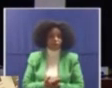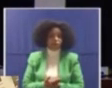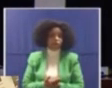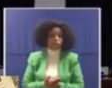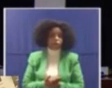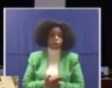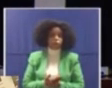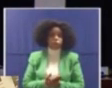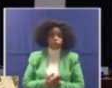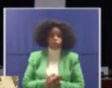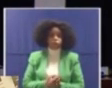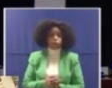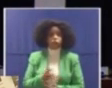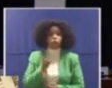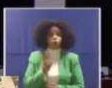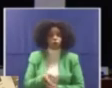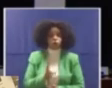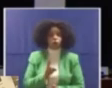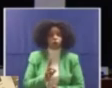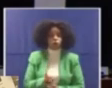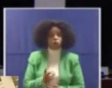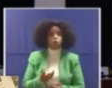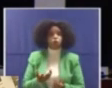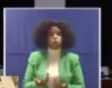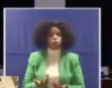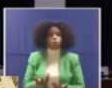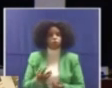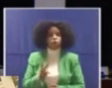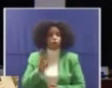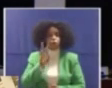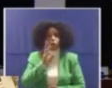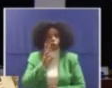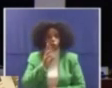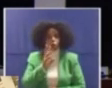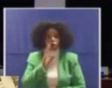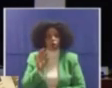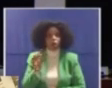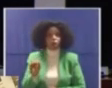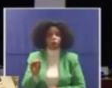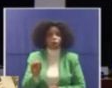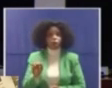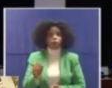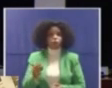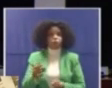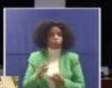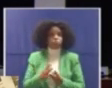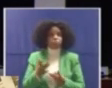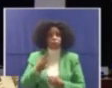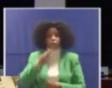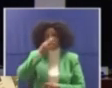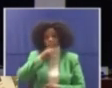They also have the abundance of water and oil,